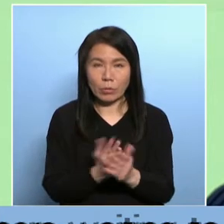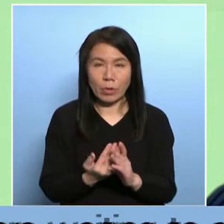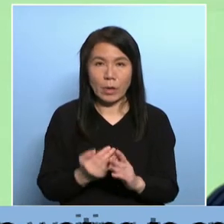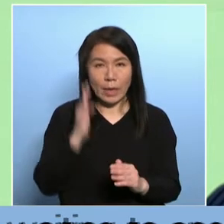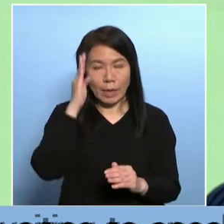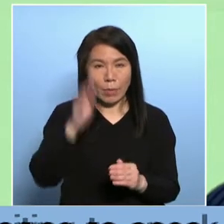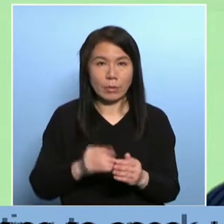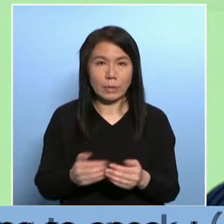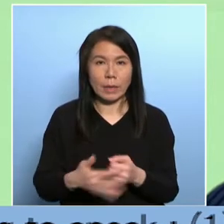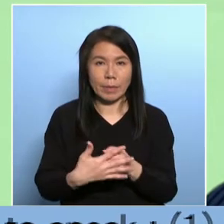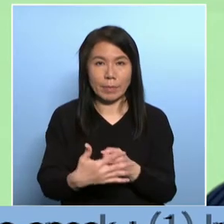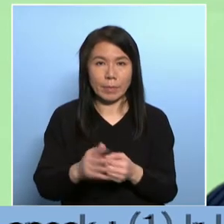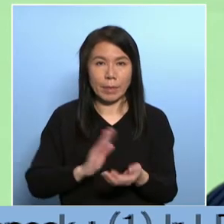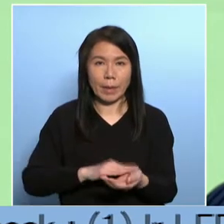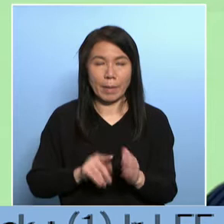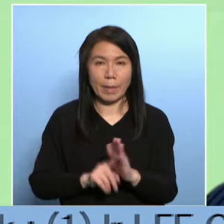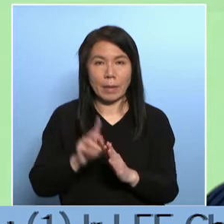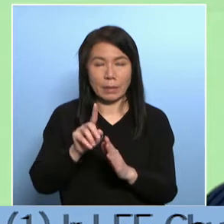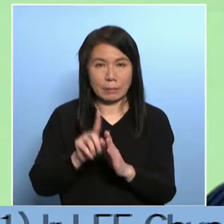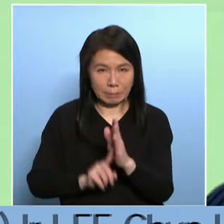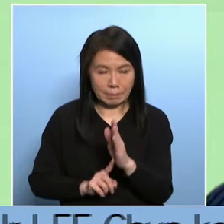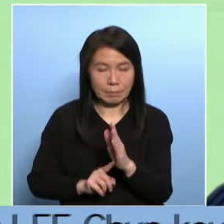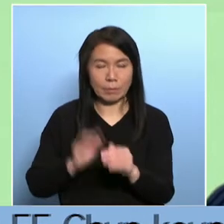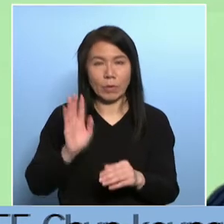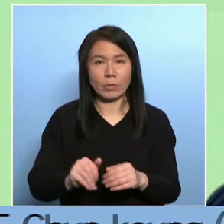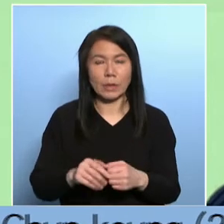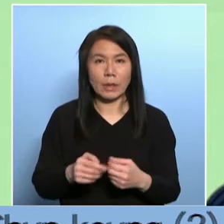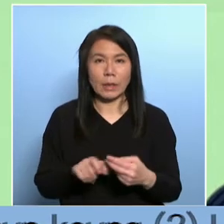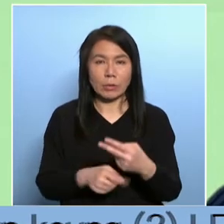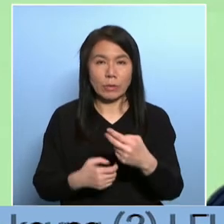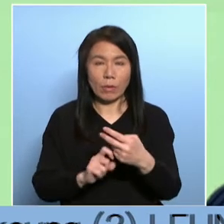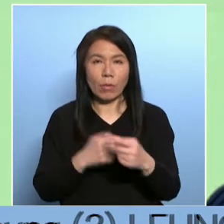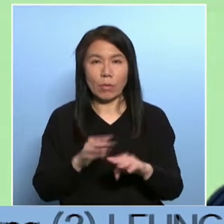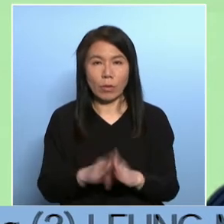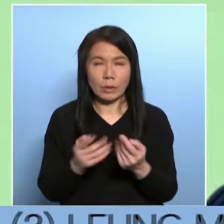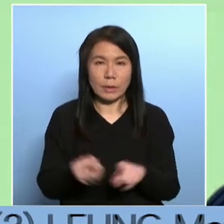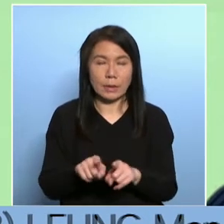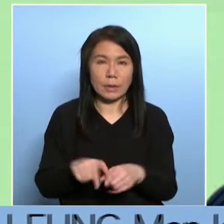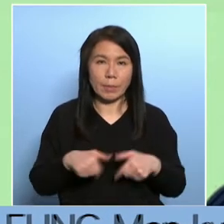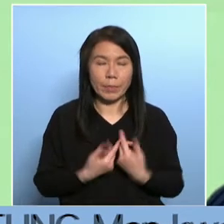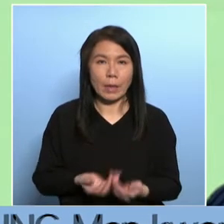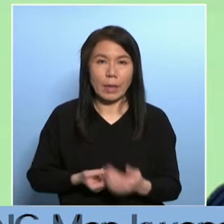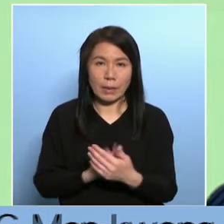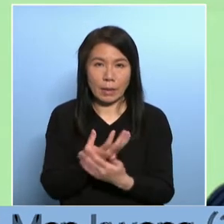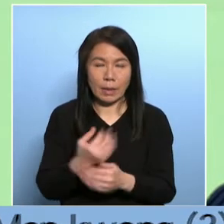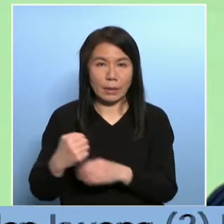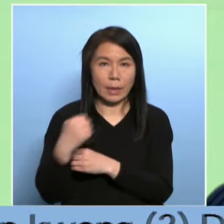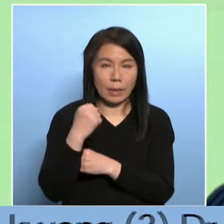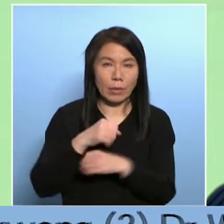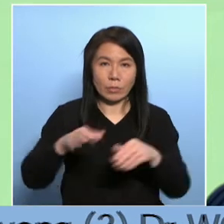all necessary resources, we are able to bring this fifth wave to an end. The FTU